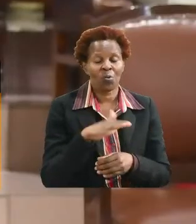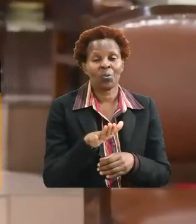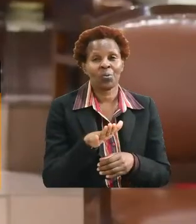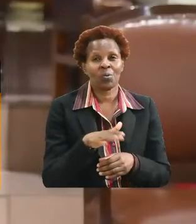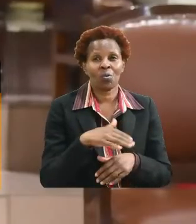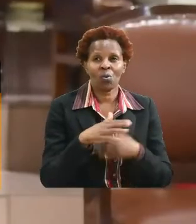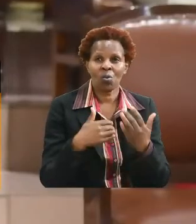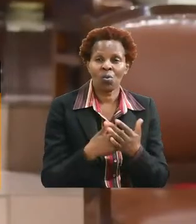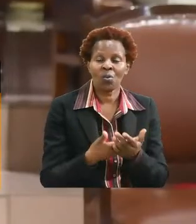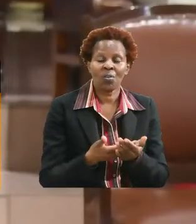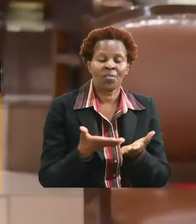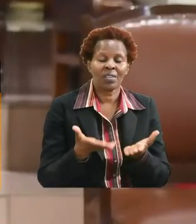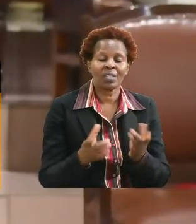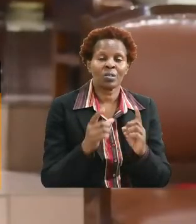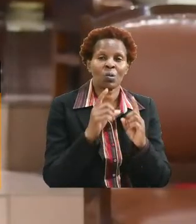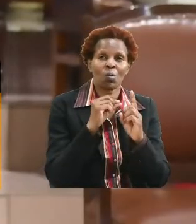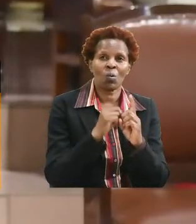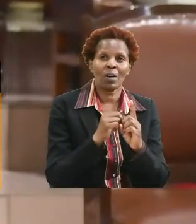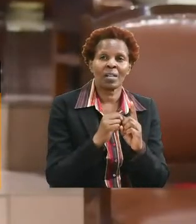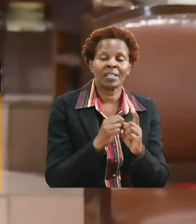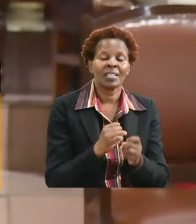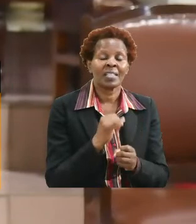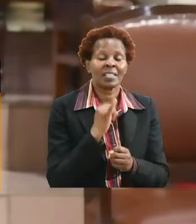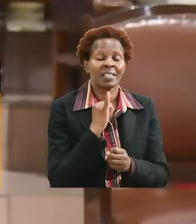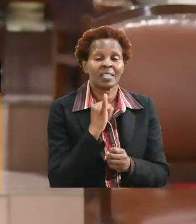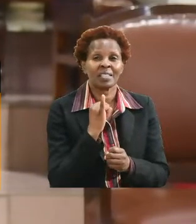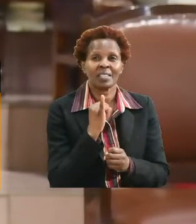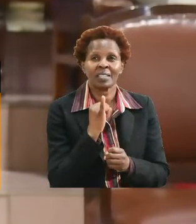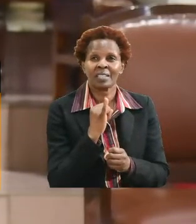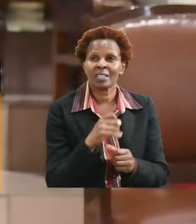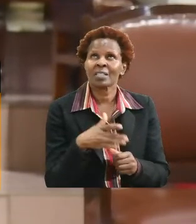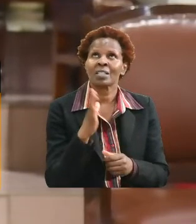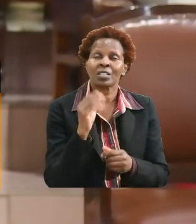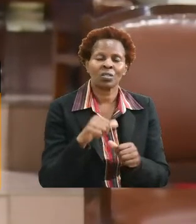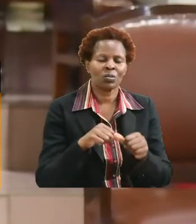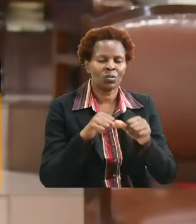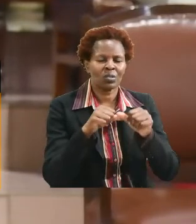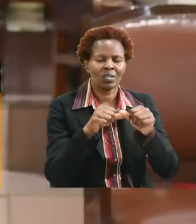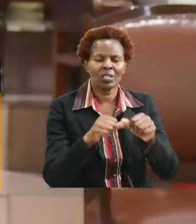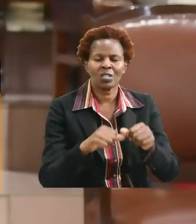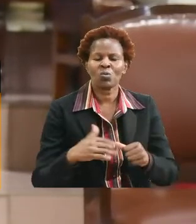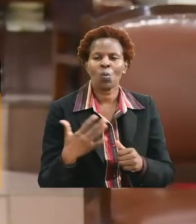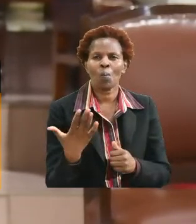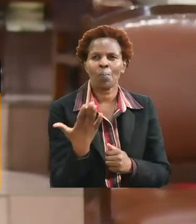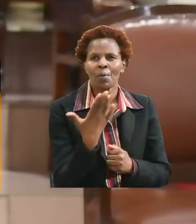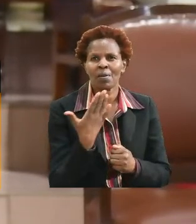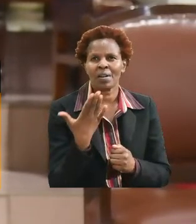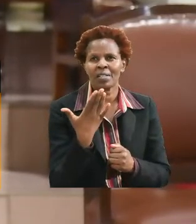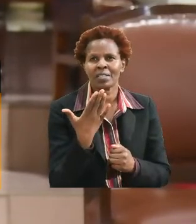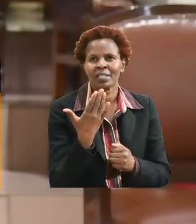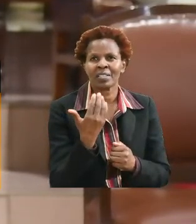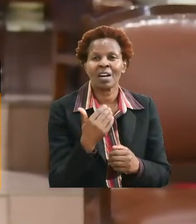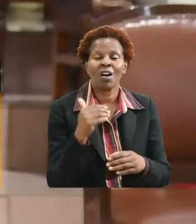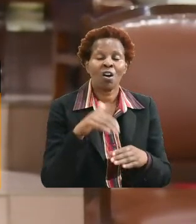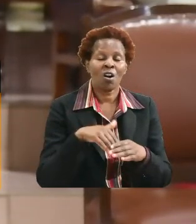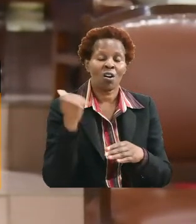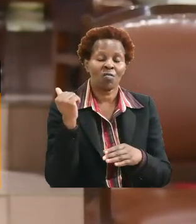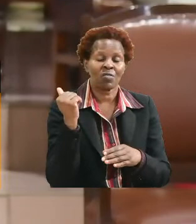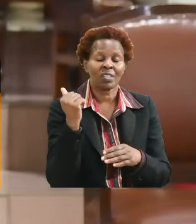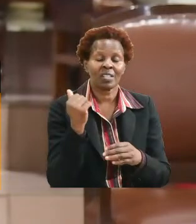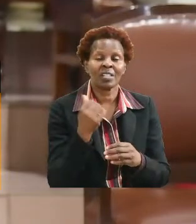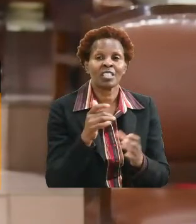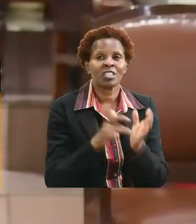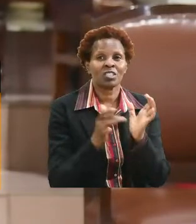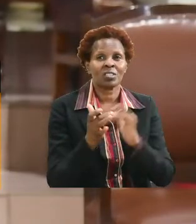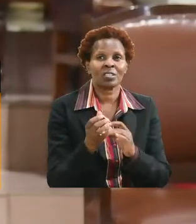is meant to mean God's continuing presence after the ascension of Jesus